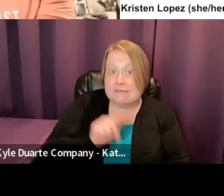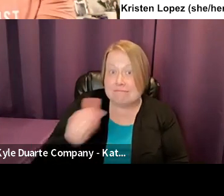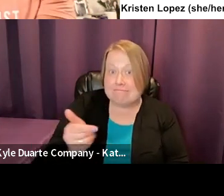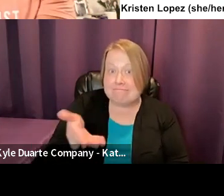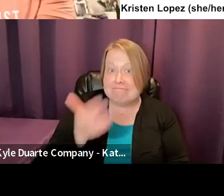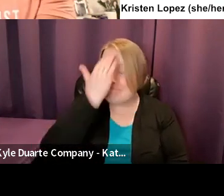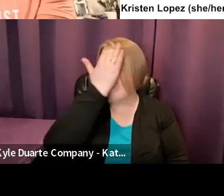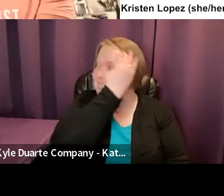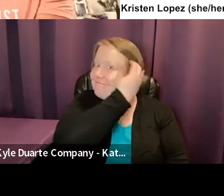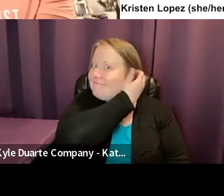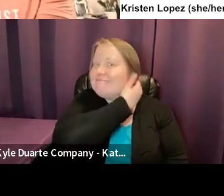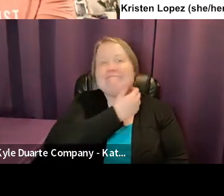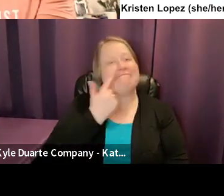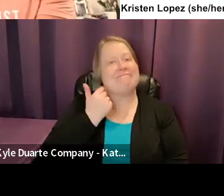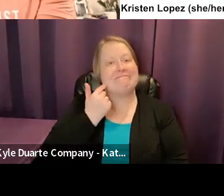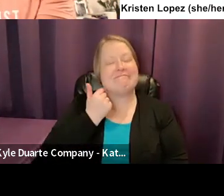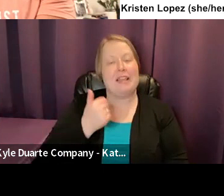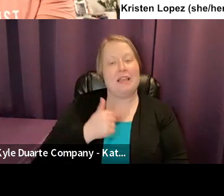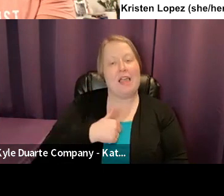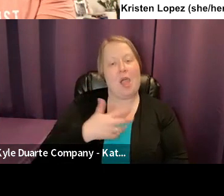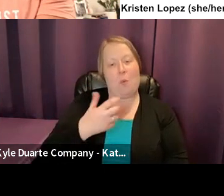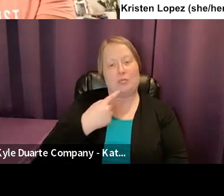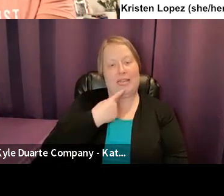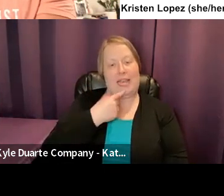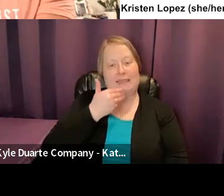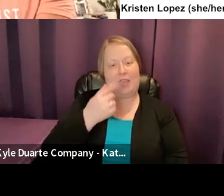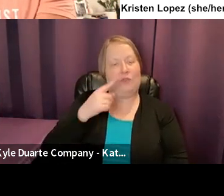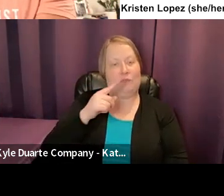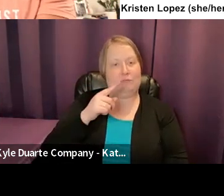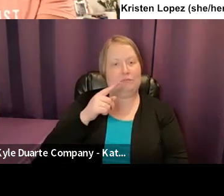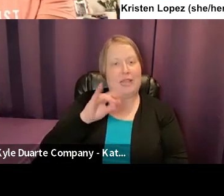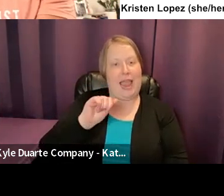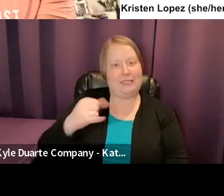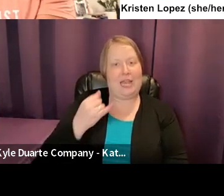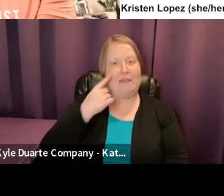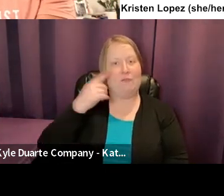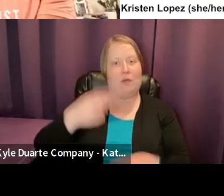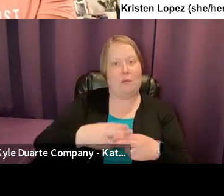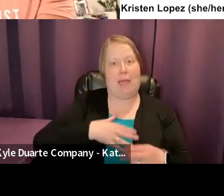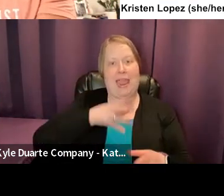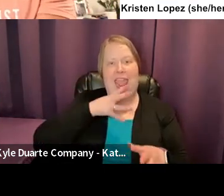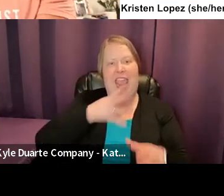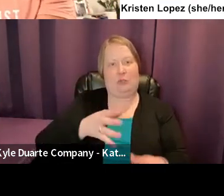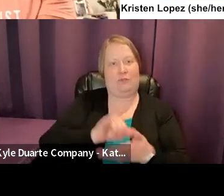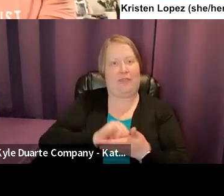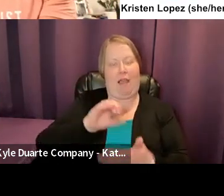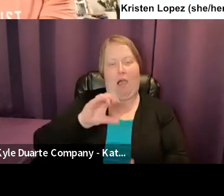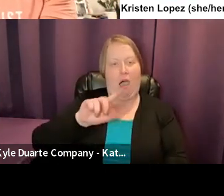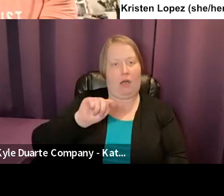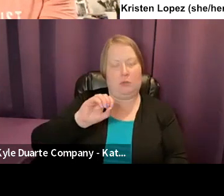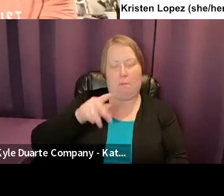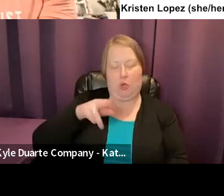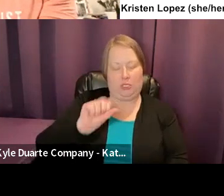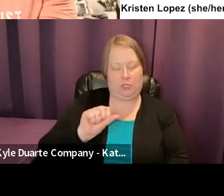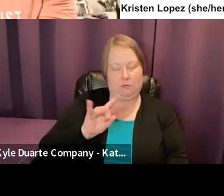yours. I was going to say thank you to AJ for bringing up my hatred of the octopus.